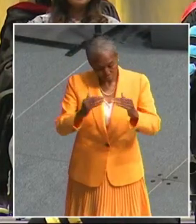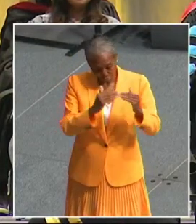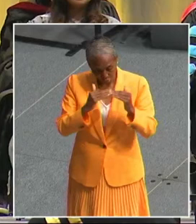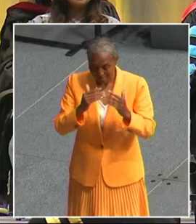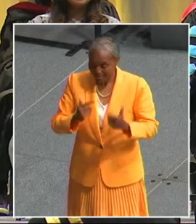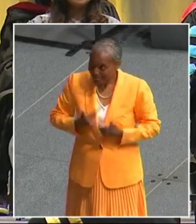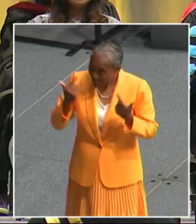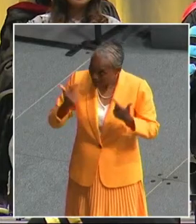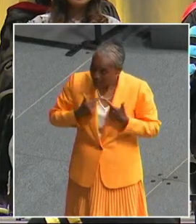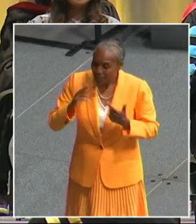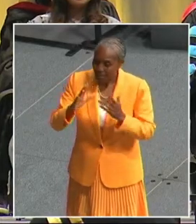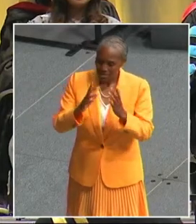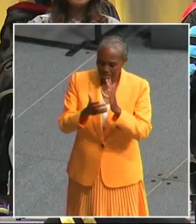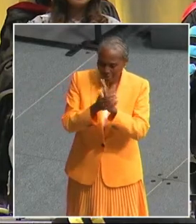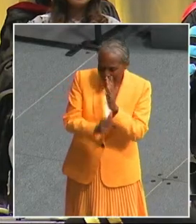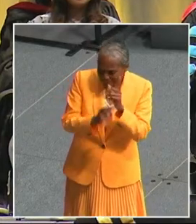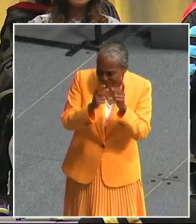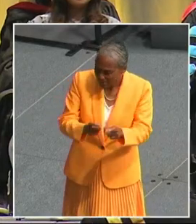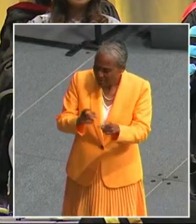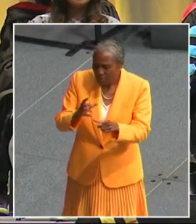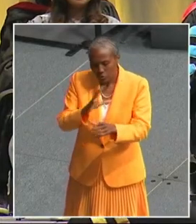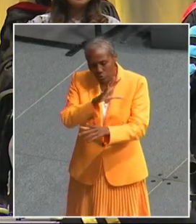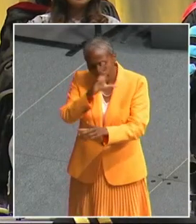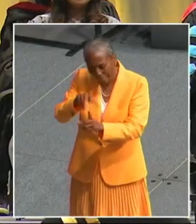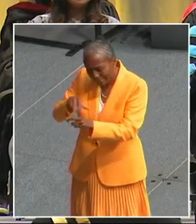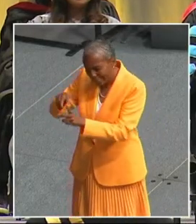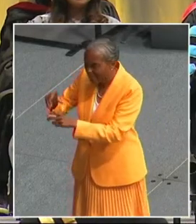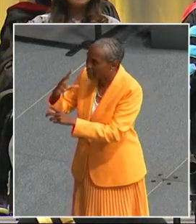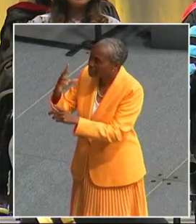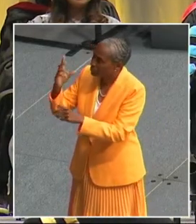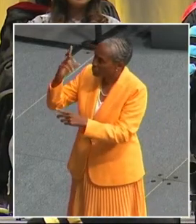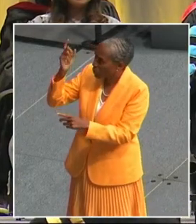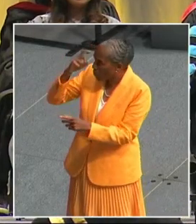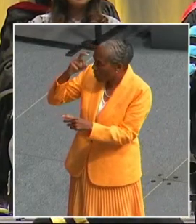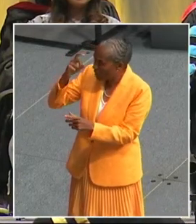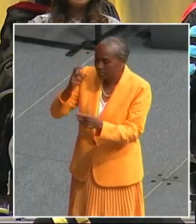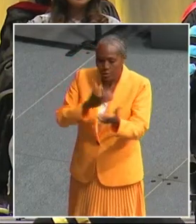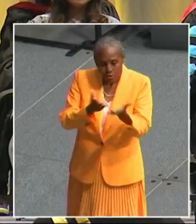to use their gifts wisely and in service to